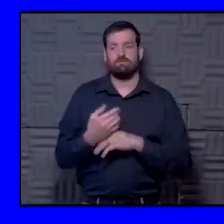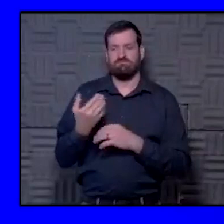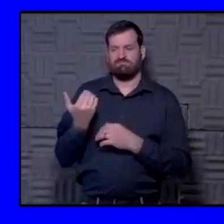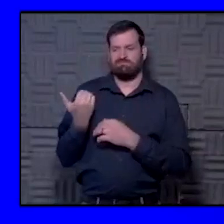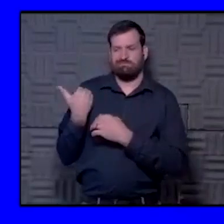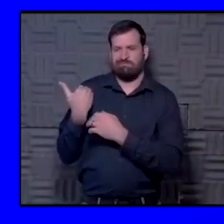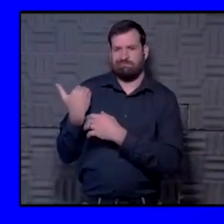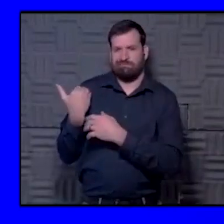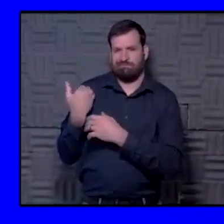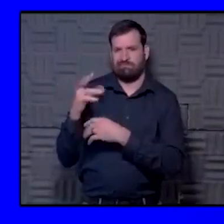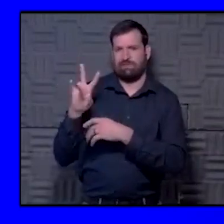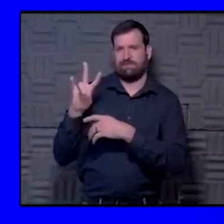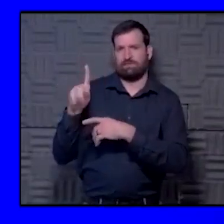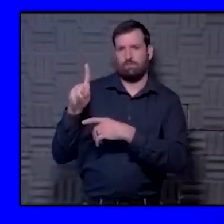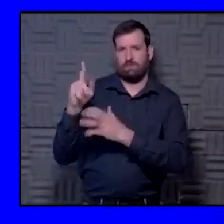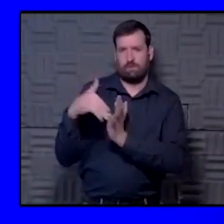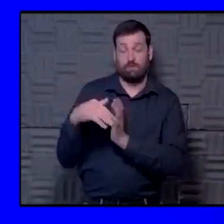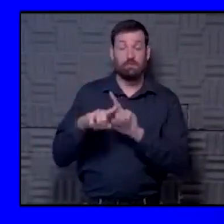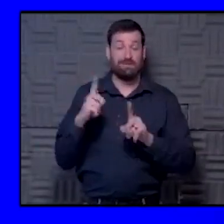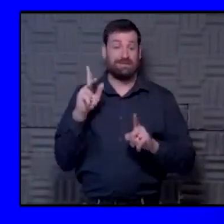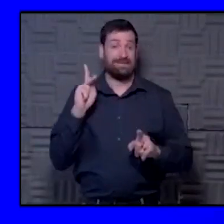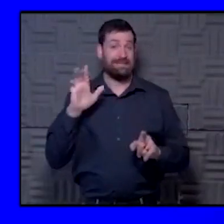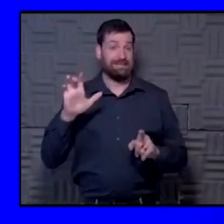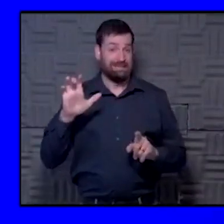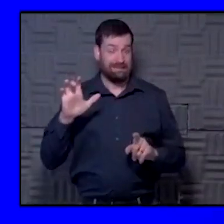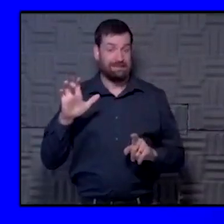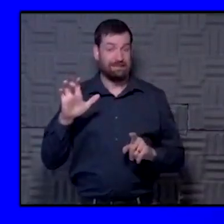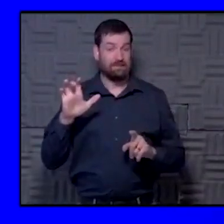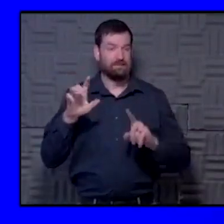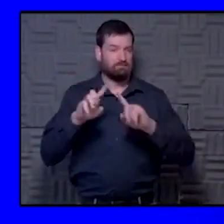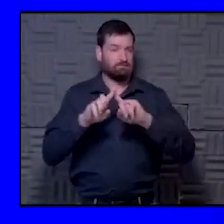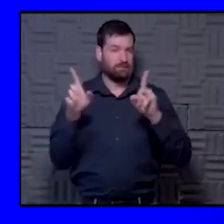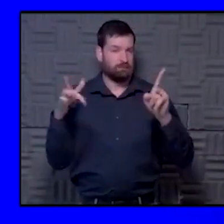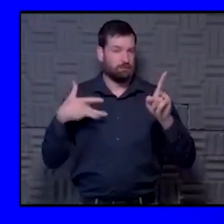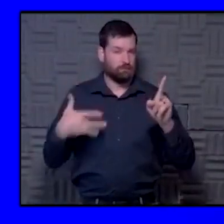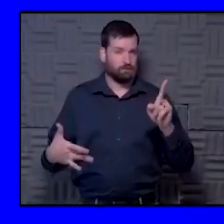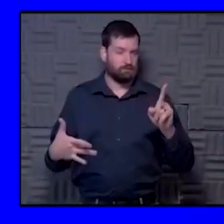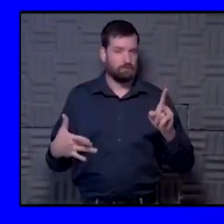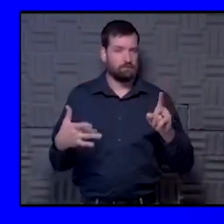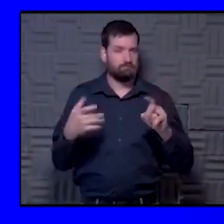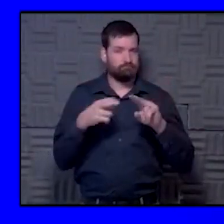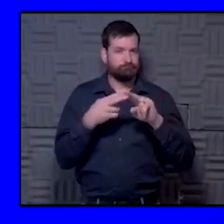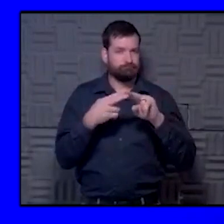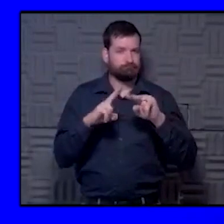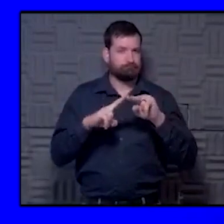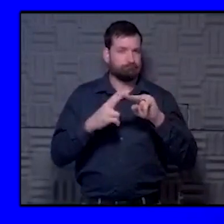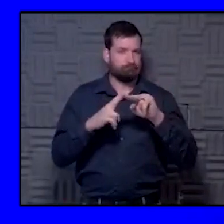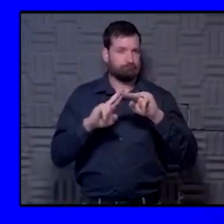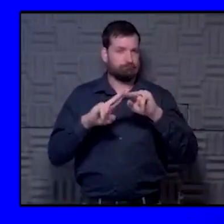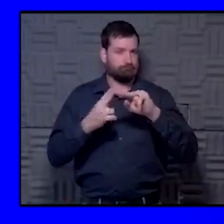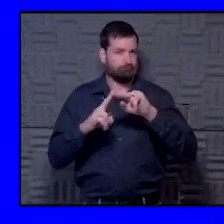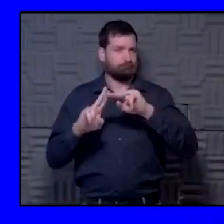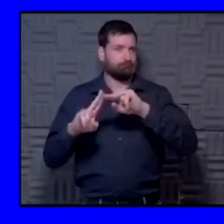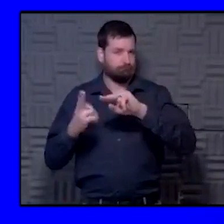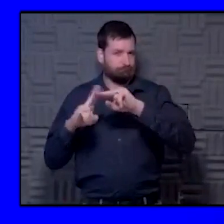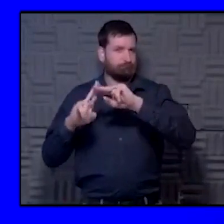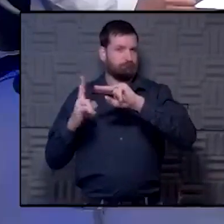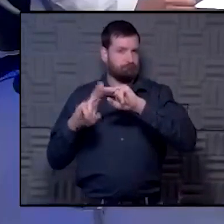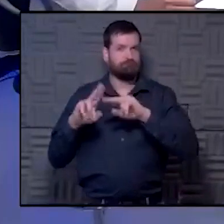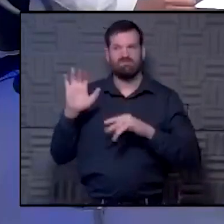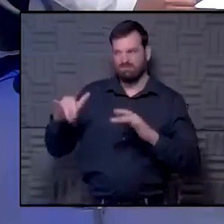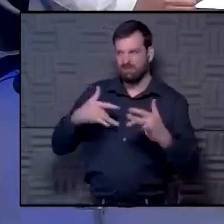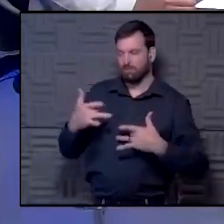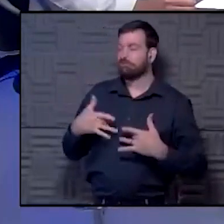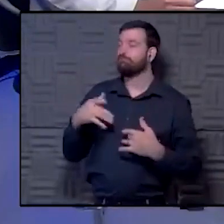days ago. But in Kansas City, though, we see a little bit different trend. It's kind of creeping up a little bit, and that's my concern as well. Yeah, and we know